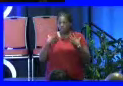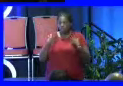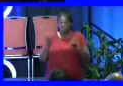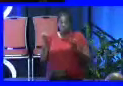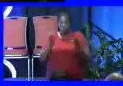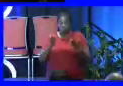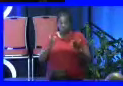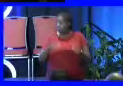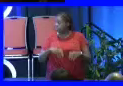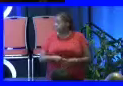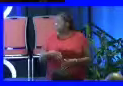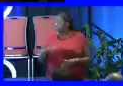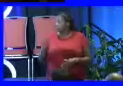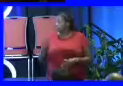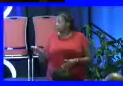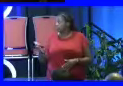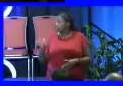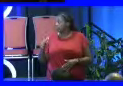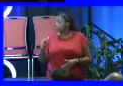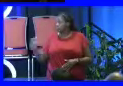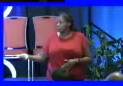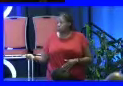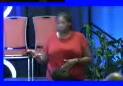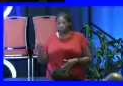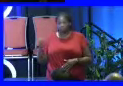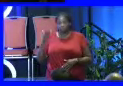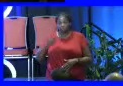Hi, everybody. Yeah, okay.